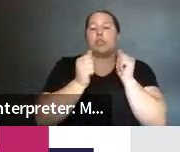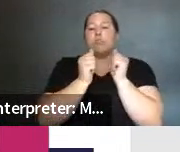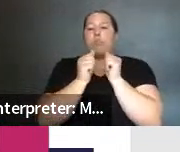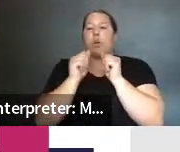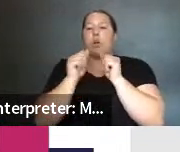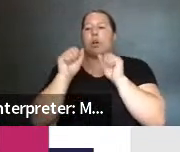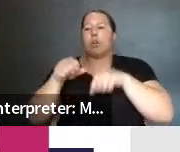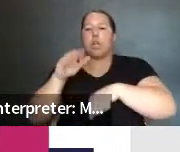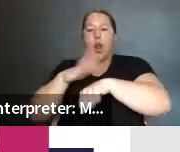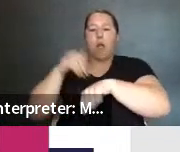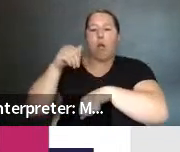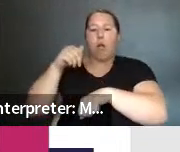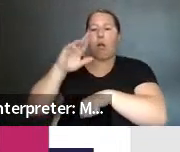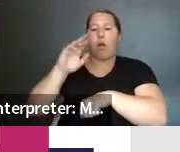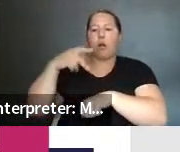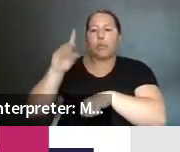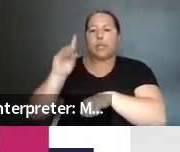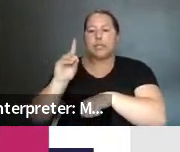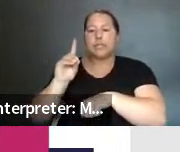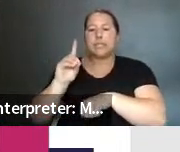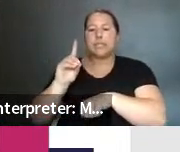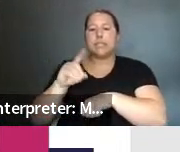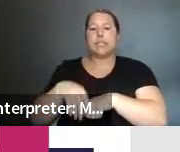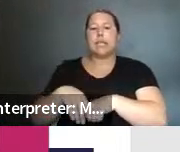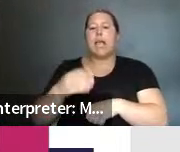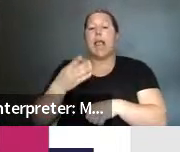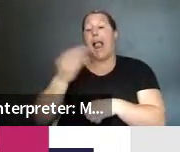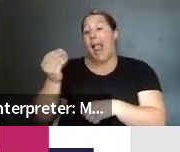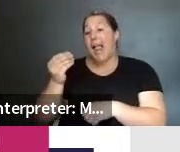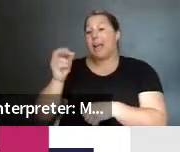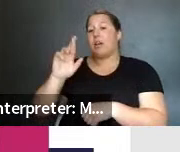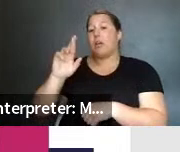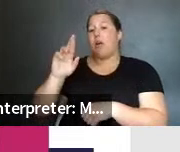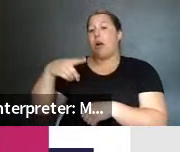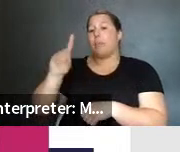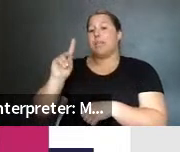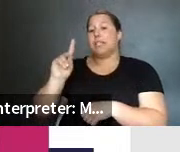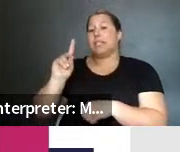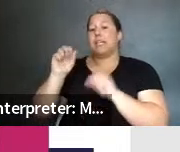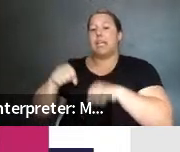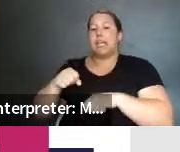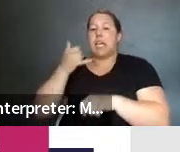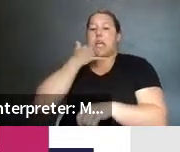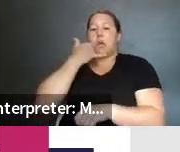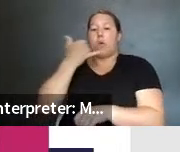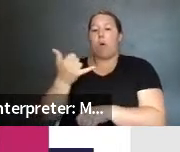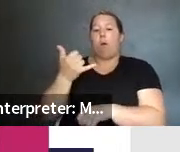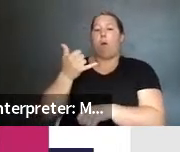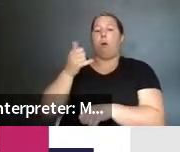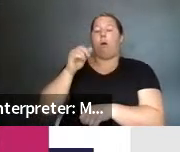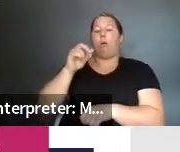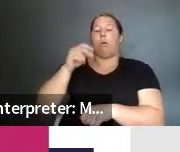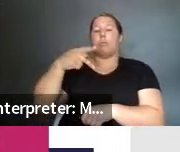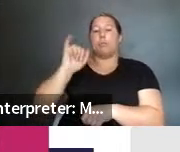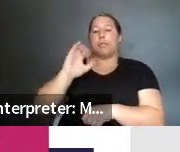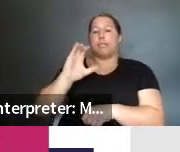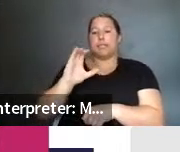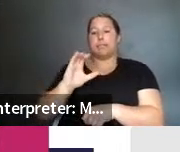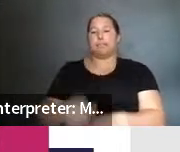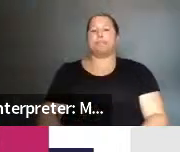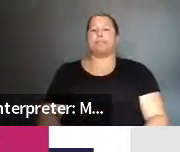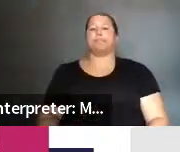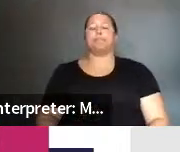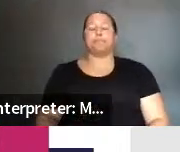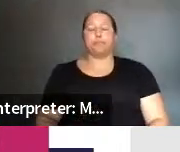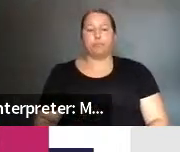not initially dispatched, as well as if PIC is on a call and they need support, they can also reach out to RPD.